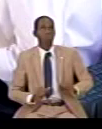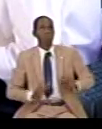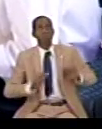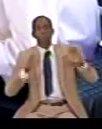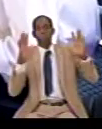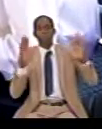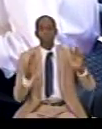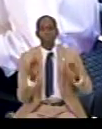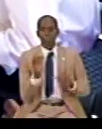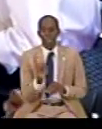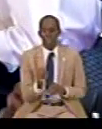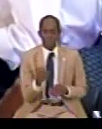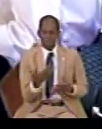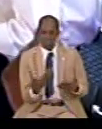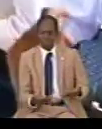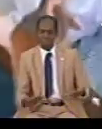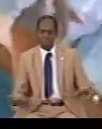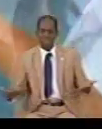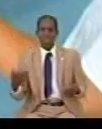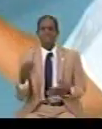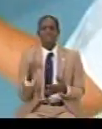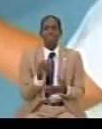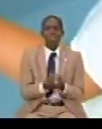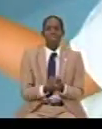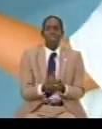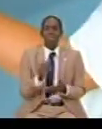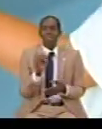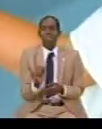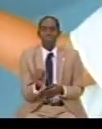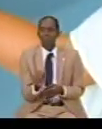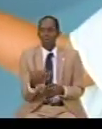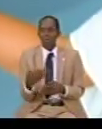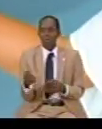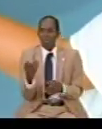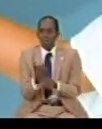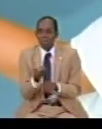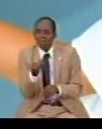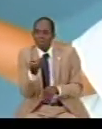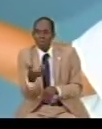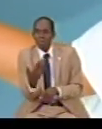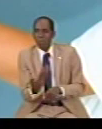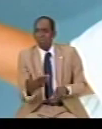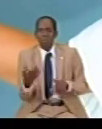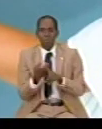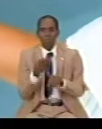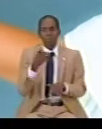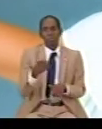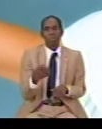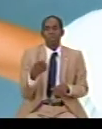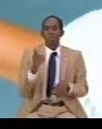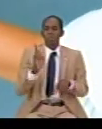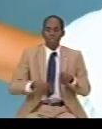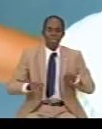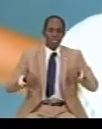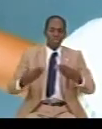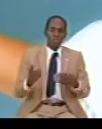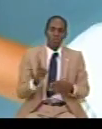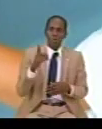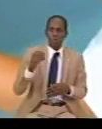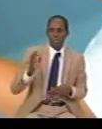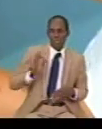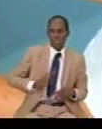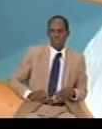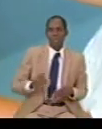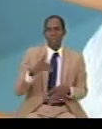a material thing. You cannot give up the pieces of fish. You cannot give up the gain. You cannot give up the